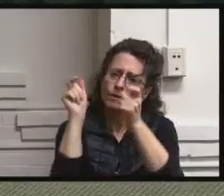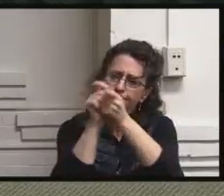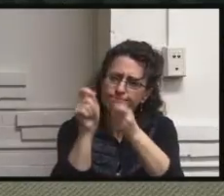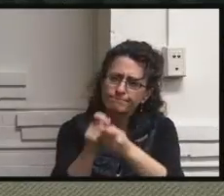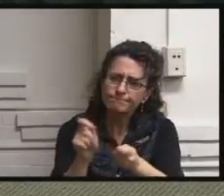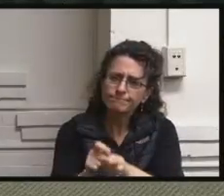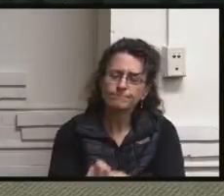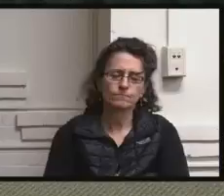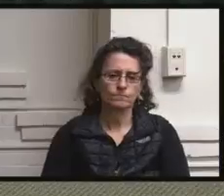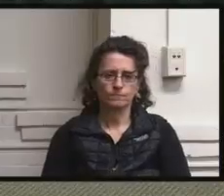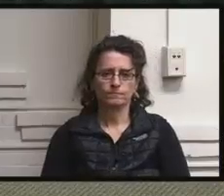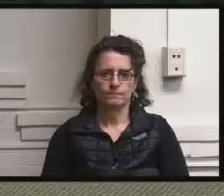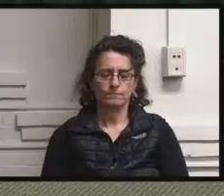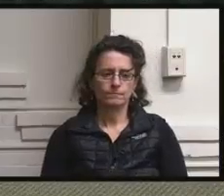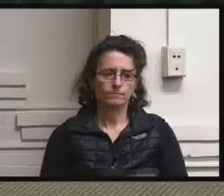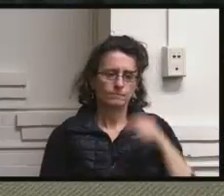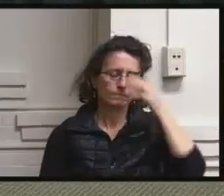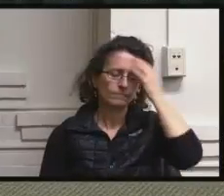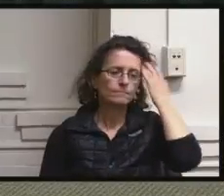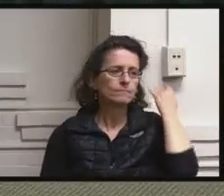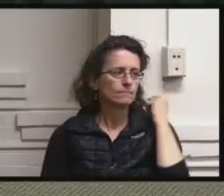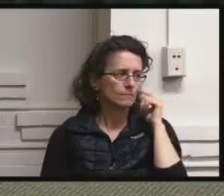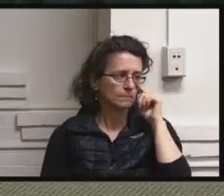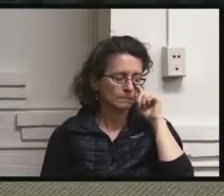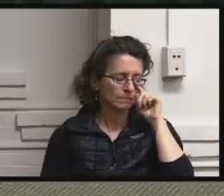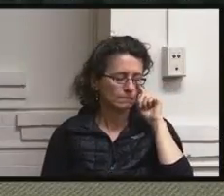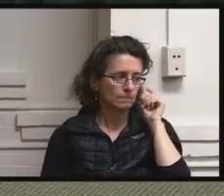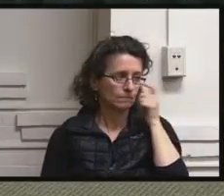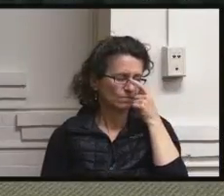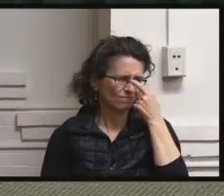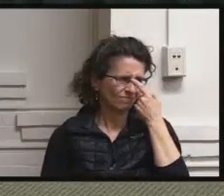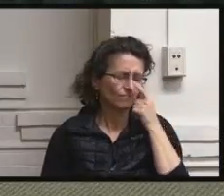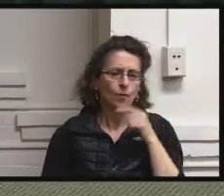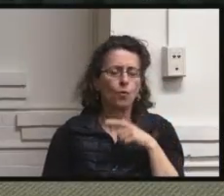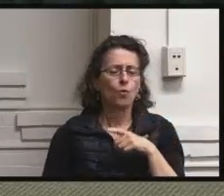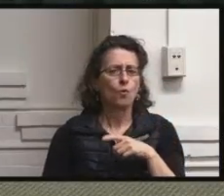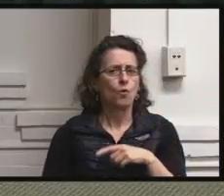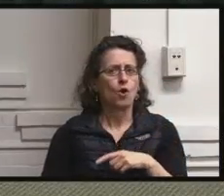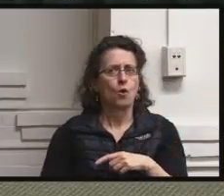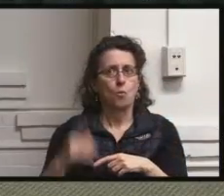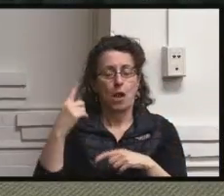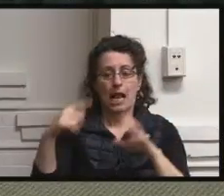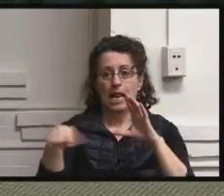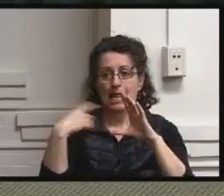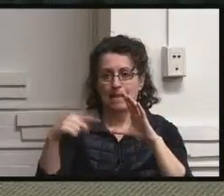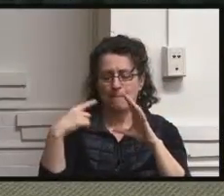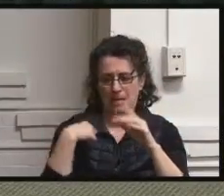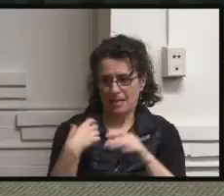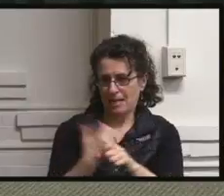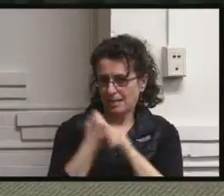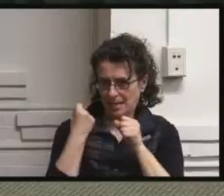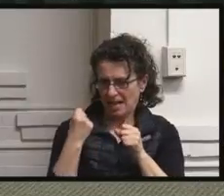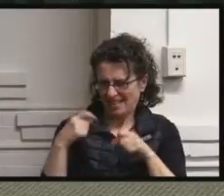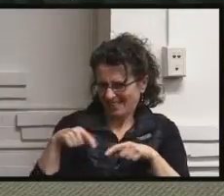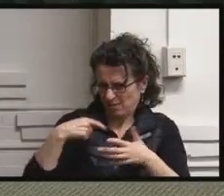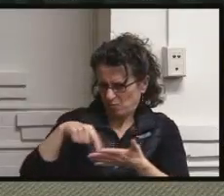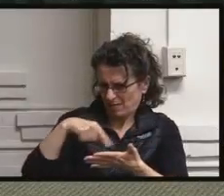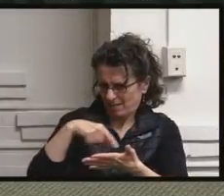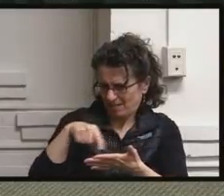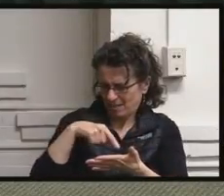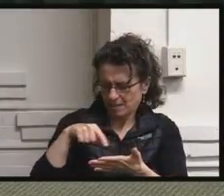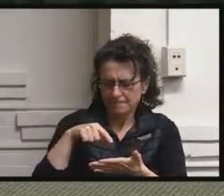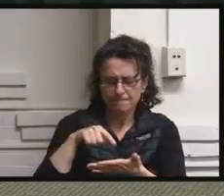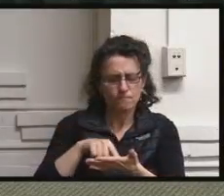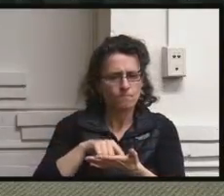also want to say I was very impacted by one particular email that landed in my inbox this past week. And it was